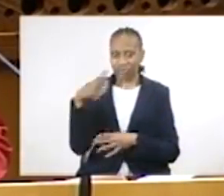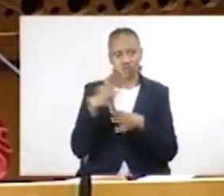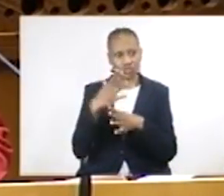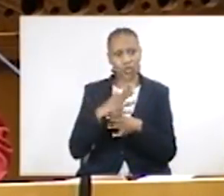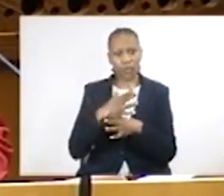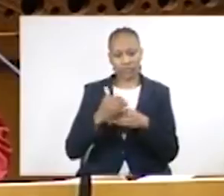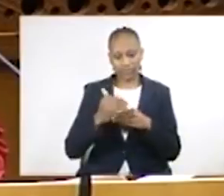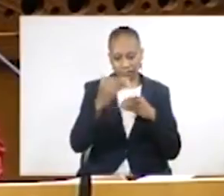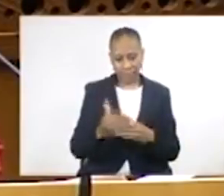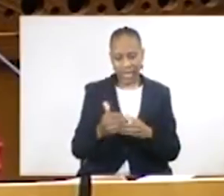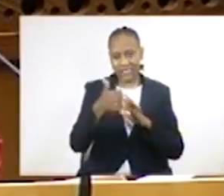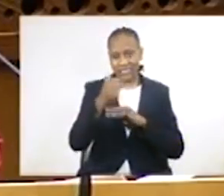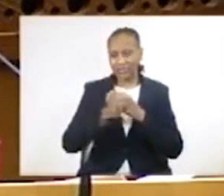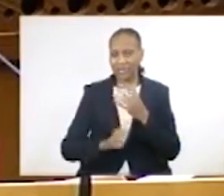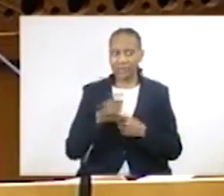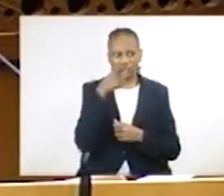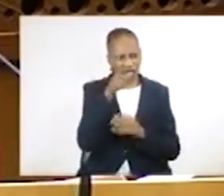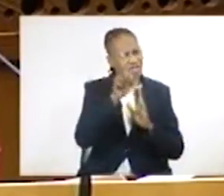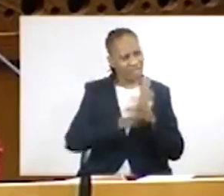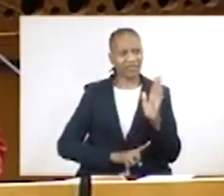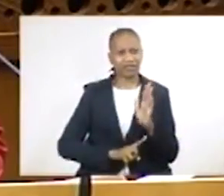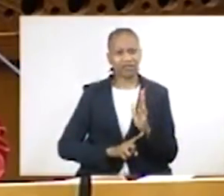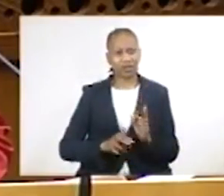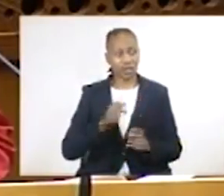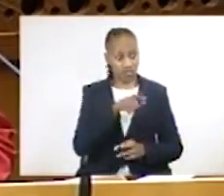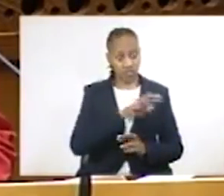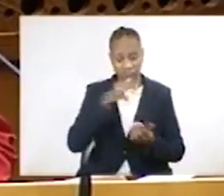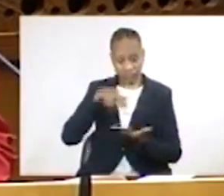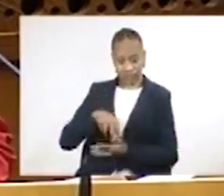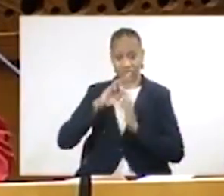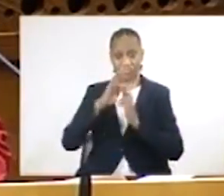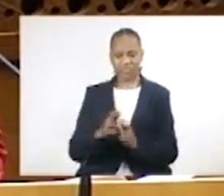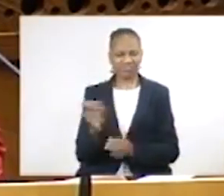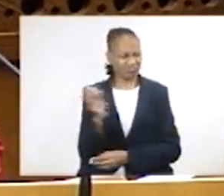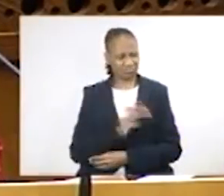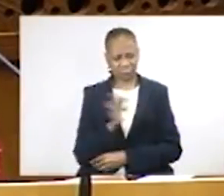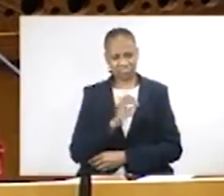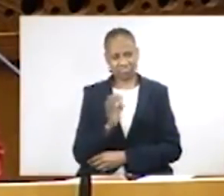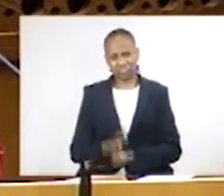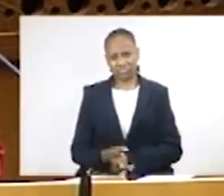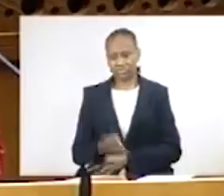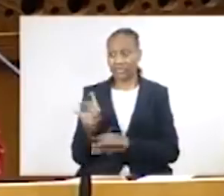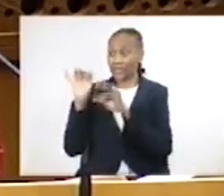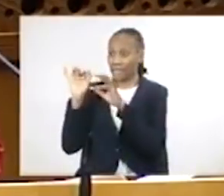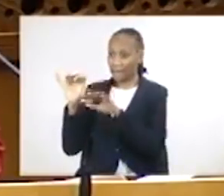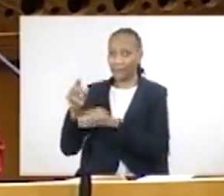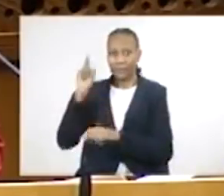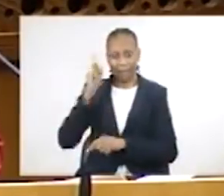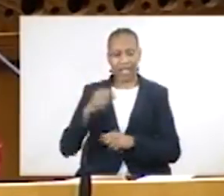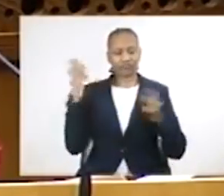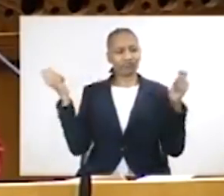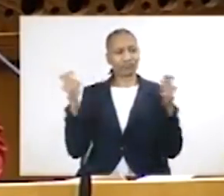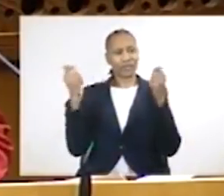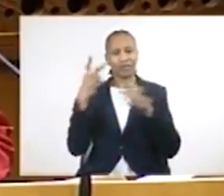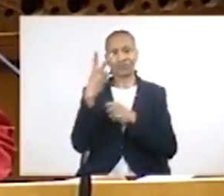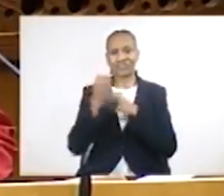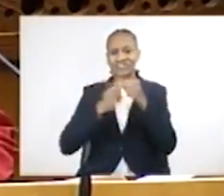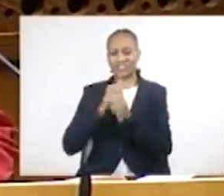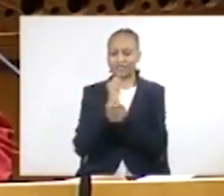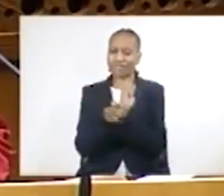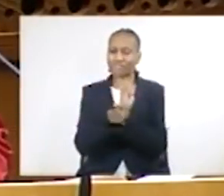to create jobs. In your first address to this House as President, you promised to create